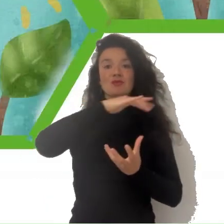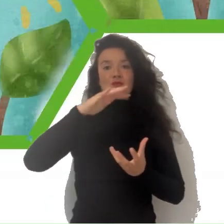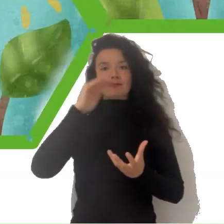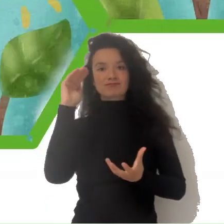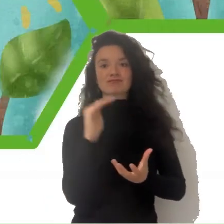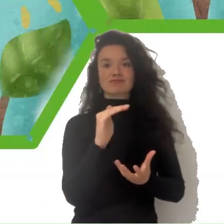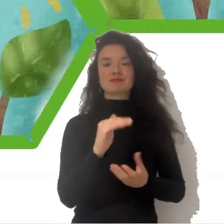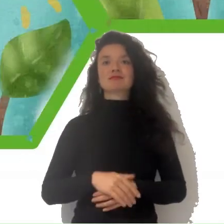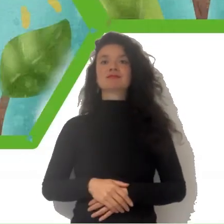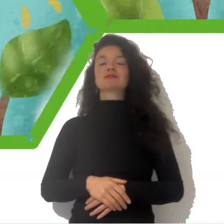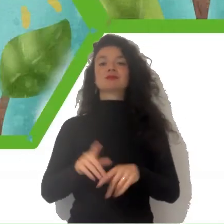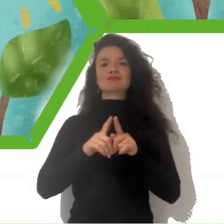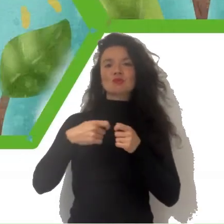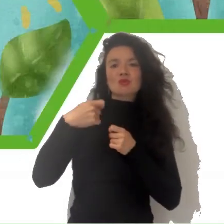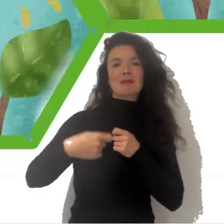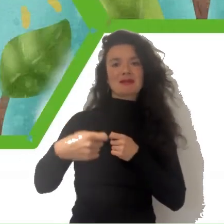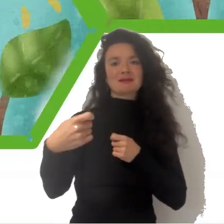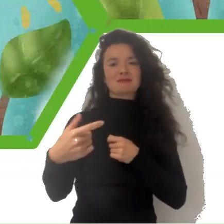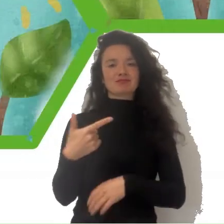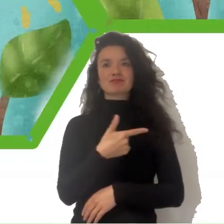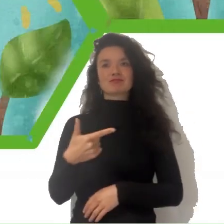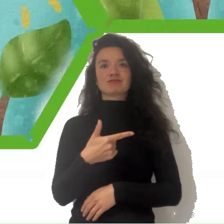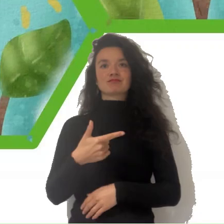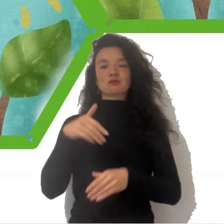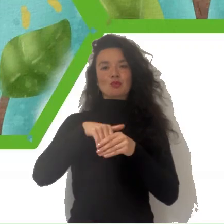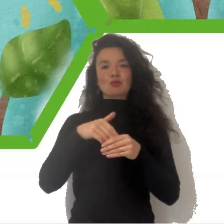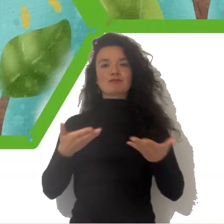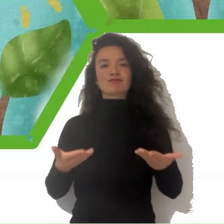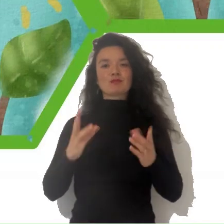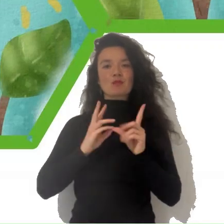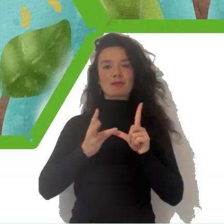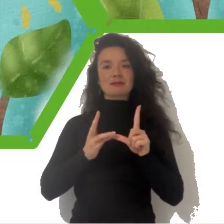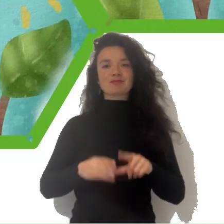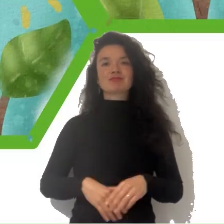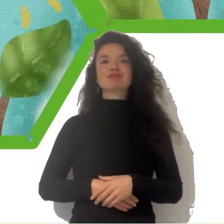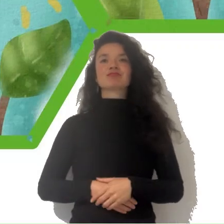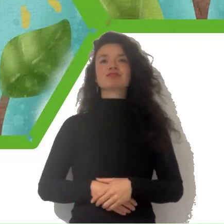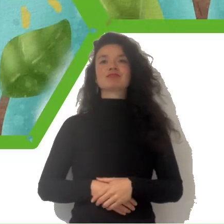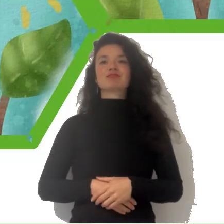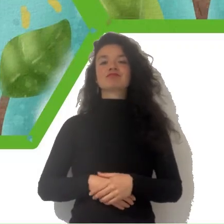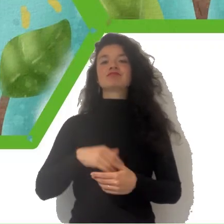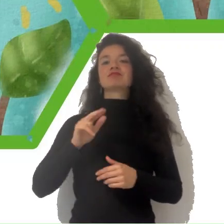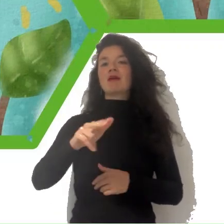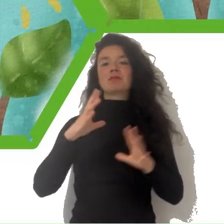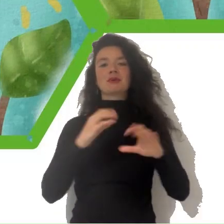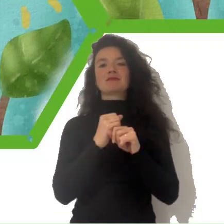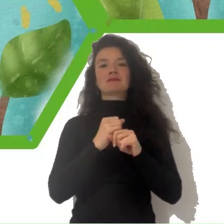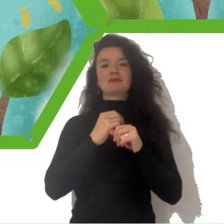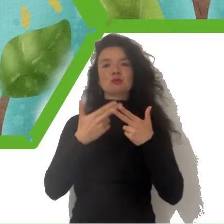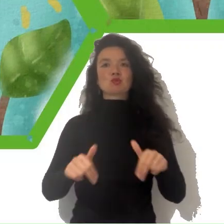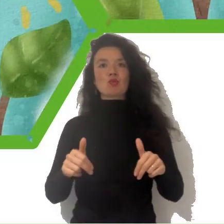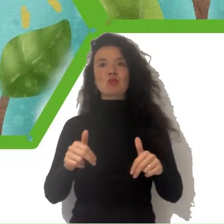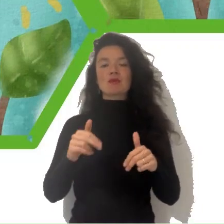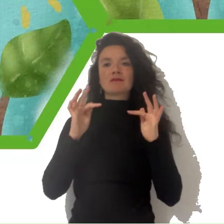Here is the content of what we will see on this webinar. We'll have a short introduction to environmental protection. We'll see some